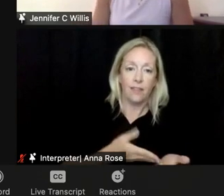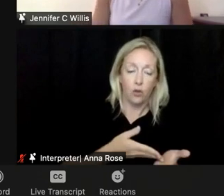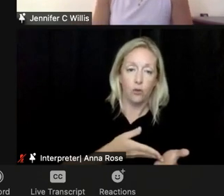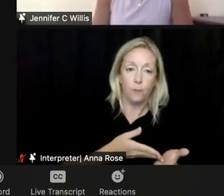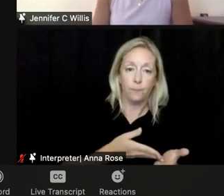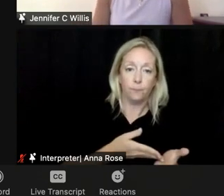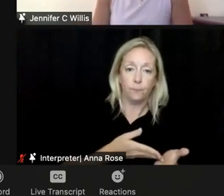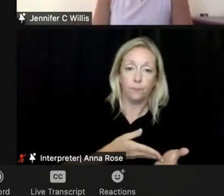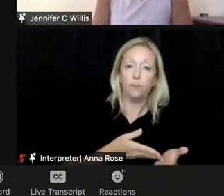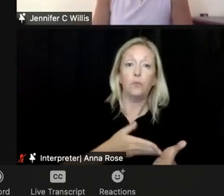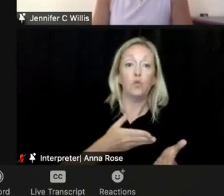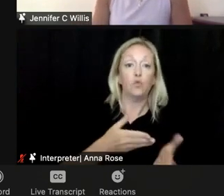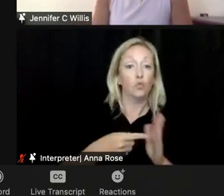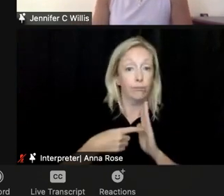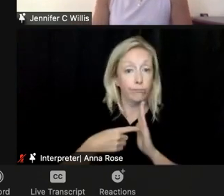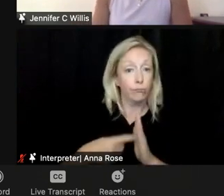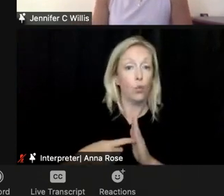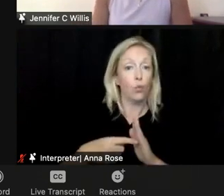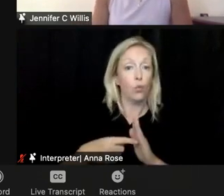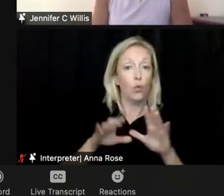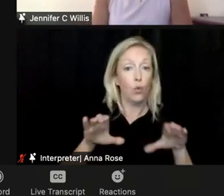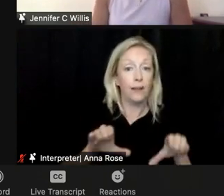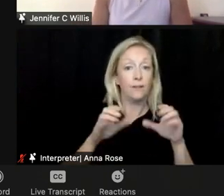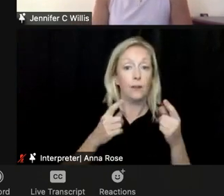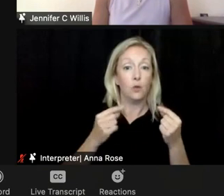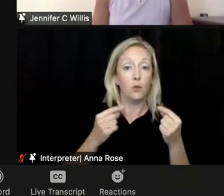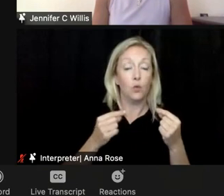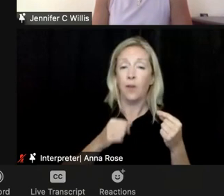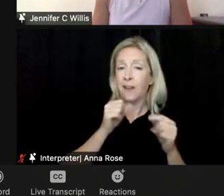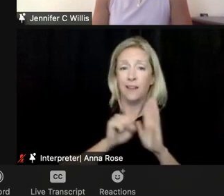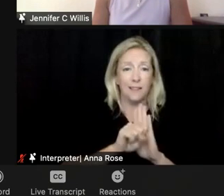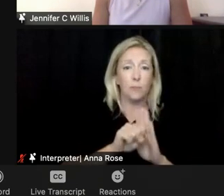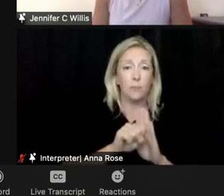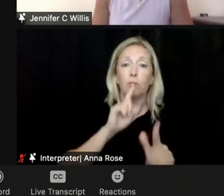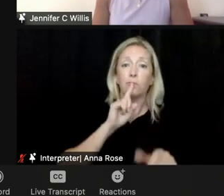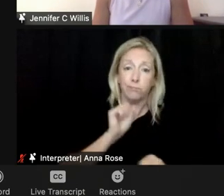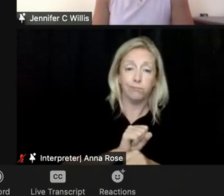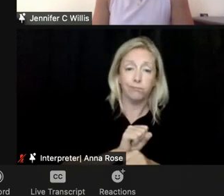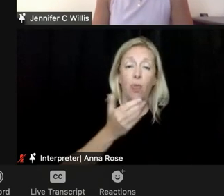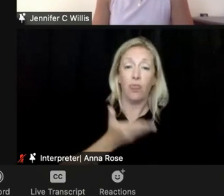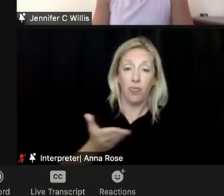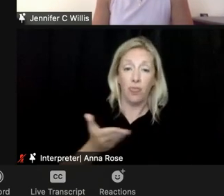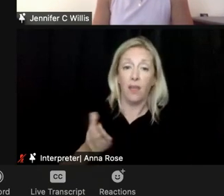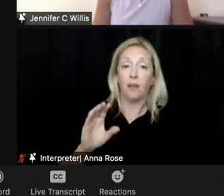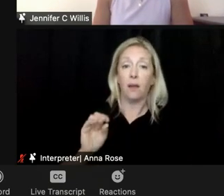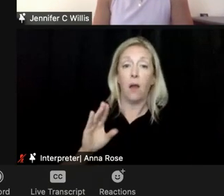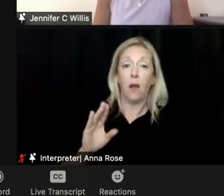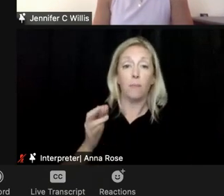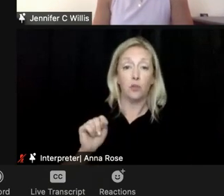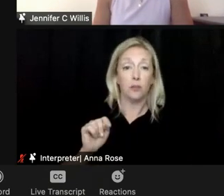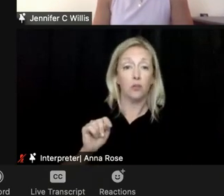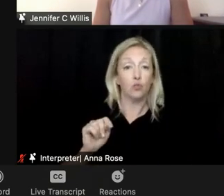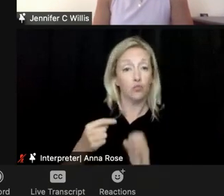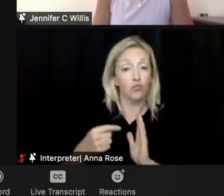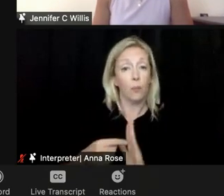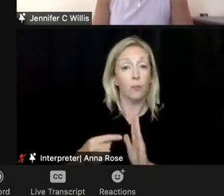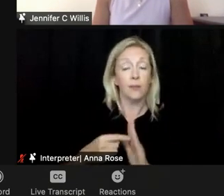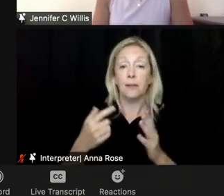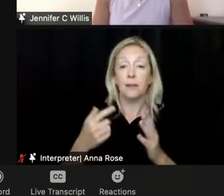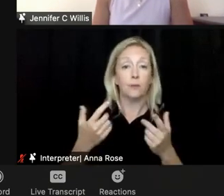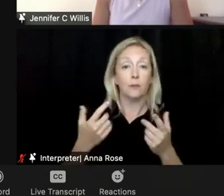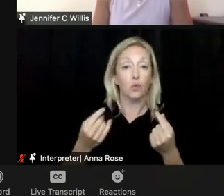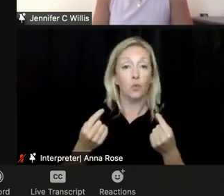directly to communicate about an activity. So that's not even a symbolic system. That's just an object being used to communicate, yes, it's